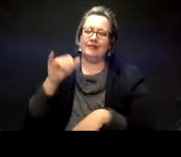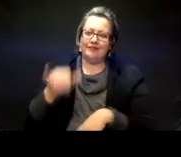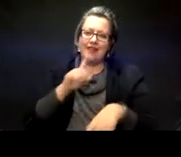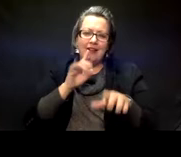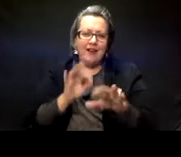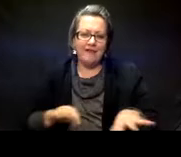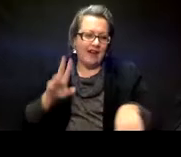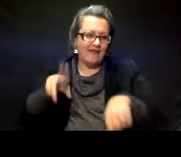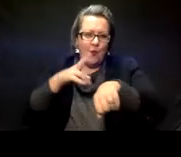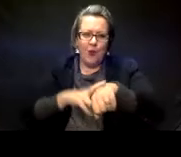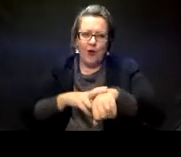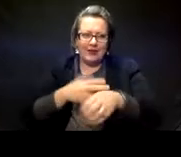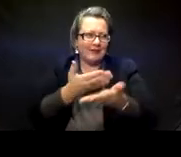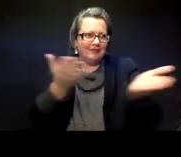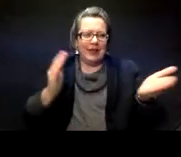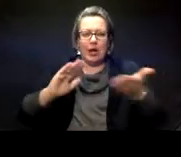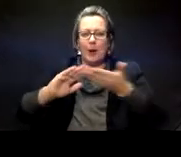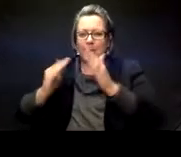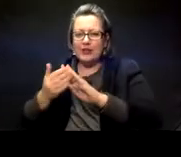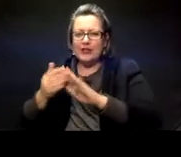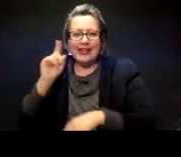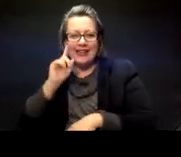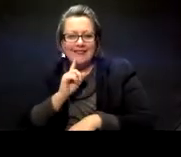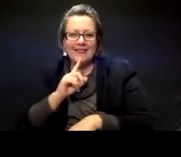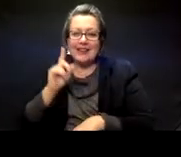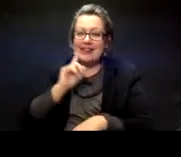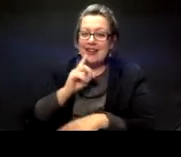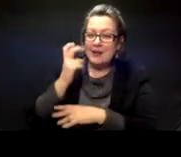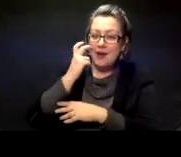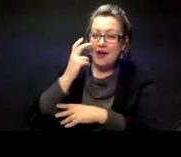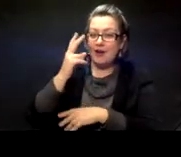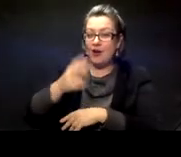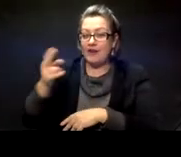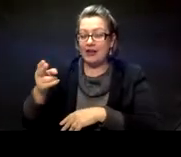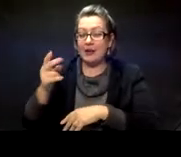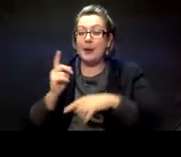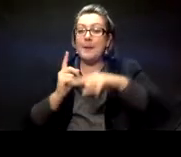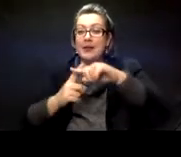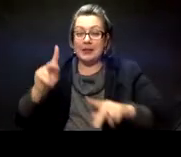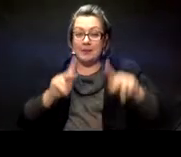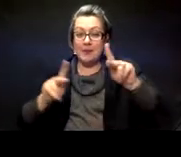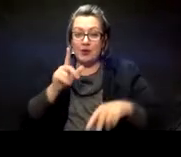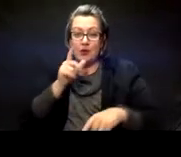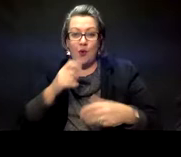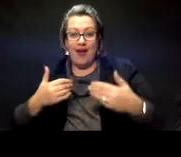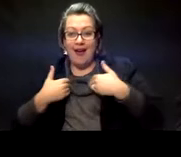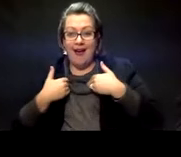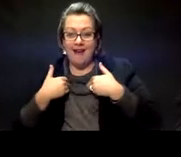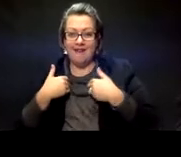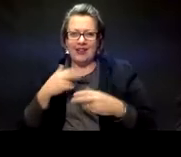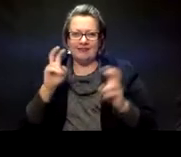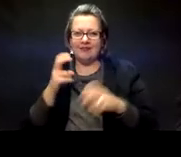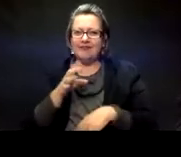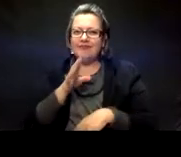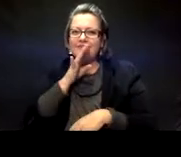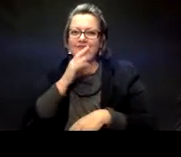What does LCD do? Of course, we have the deaf community, hard of hearing